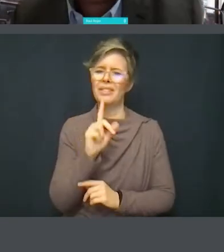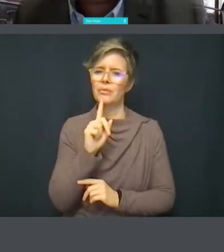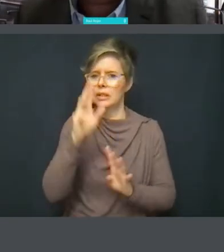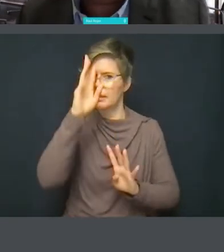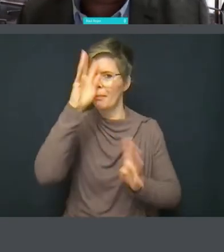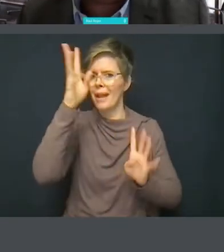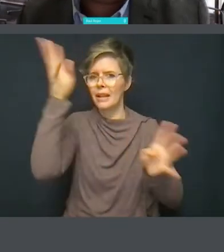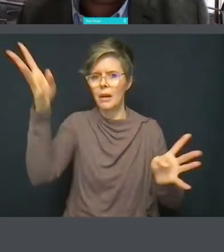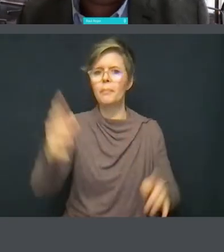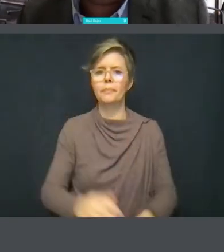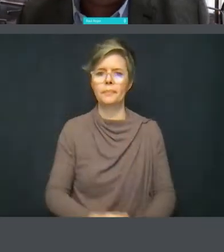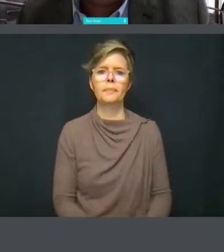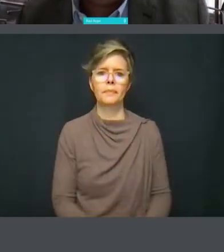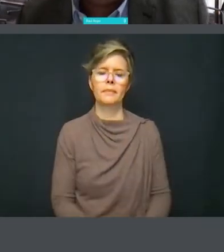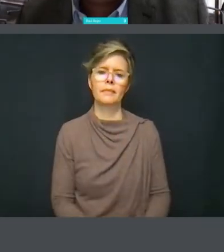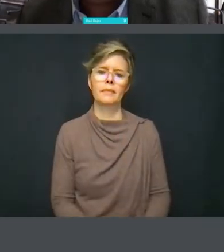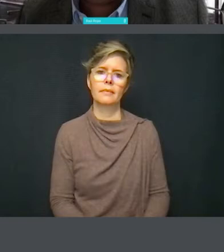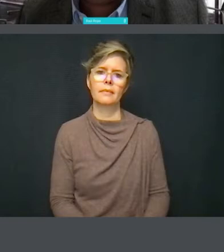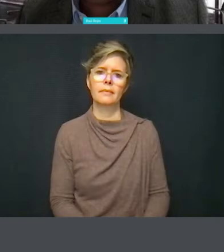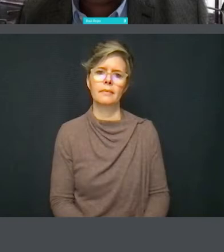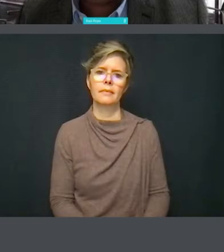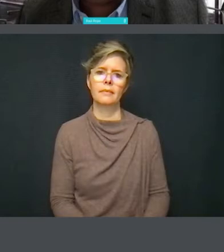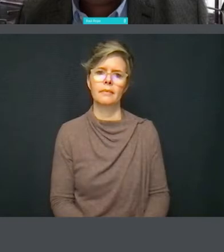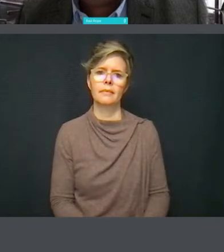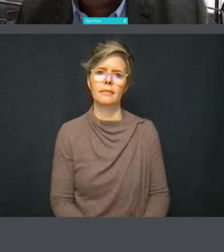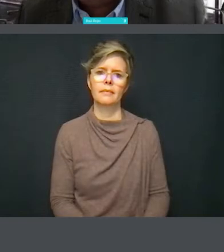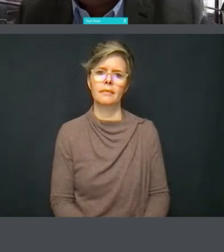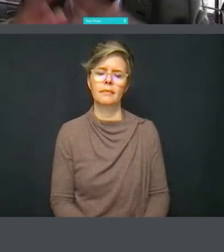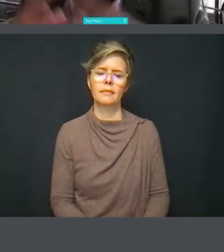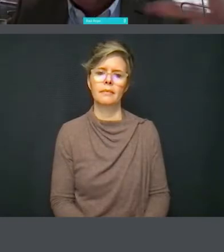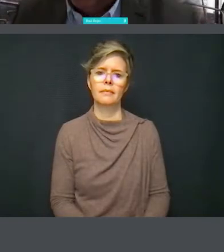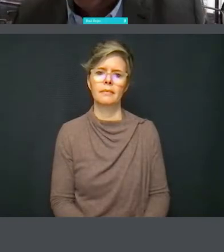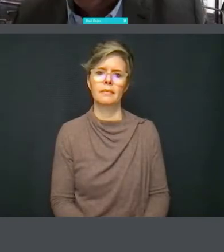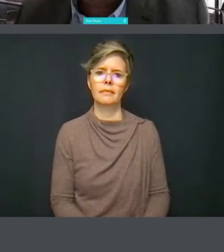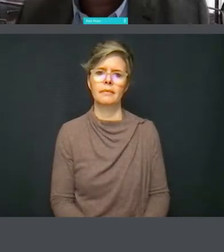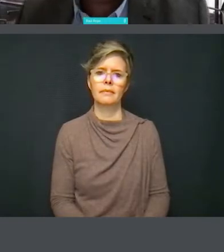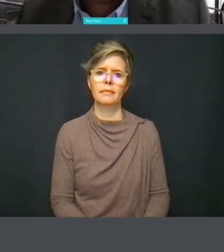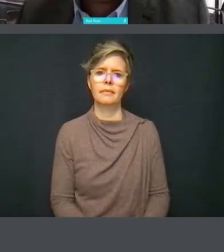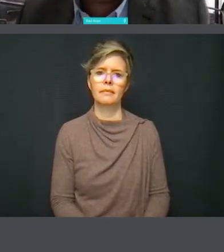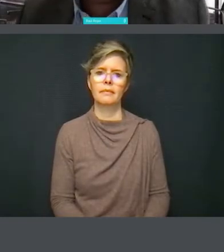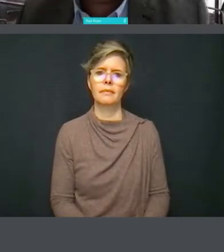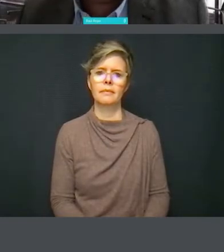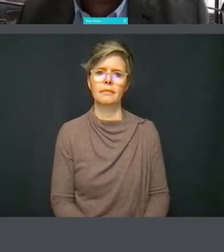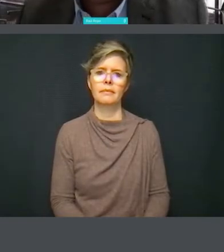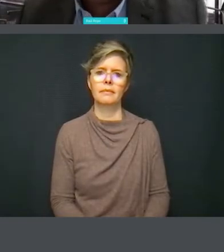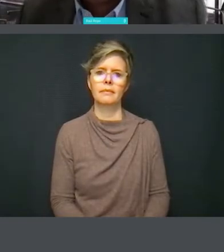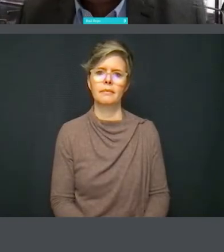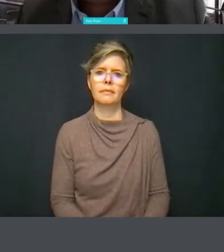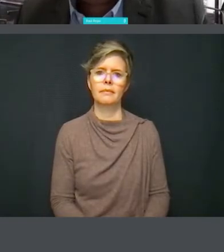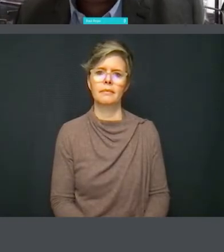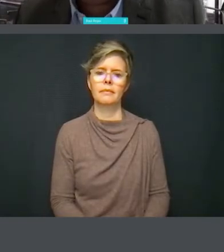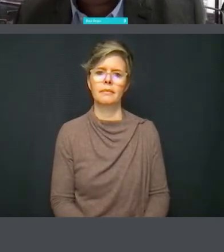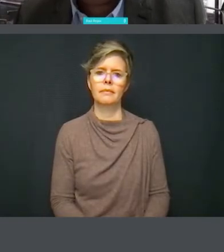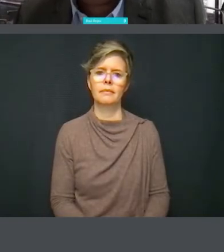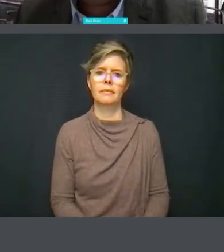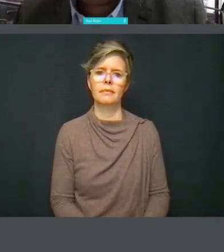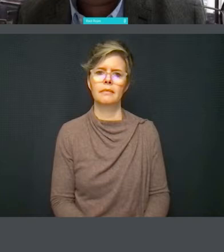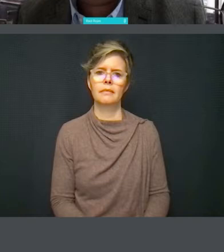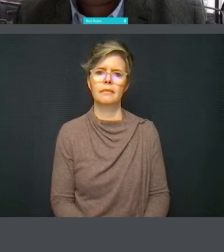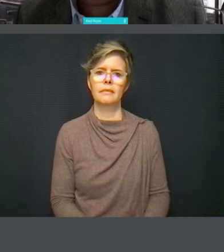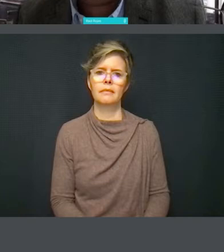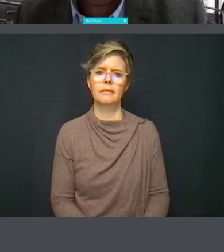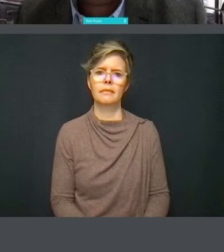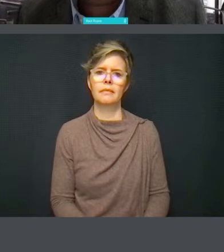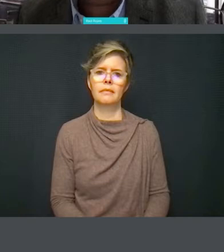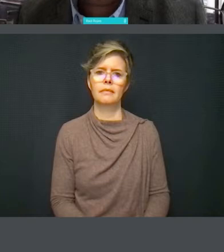both languages, right? And so if you look at this kind of plot of data, we could sort of say, well, the kids who are falling kind